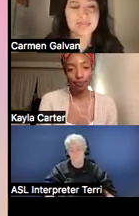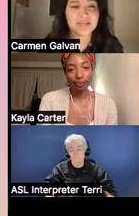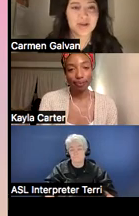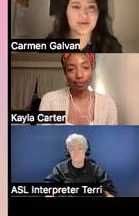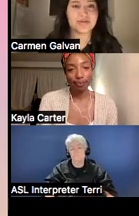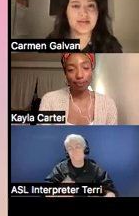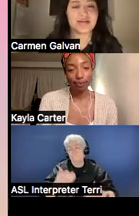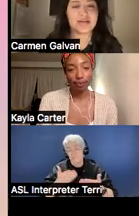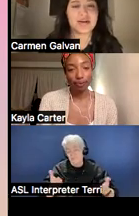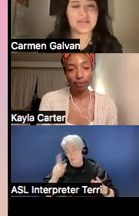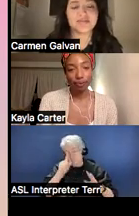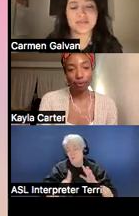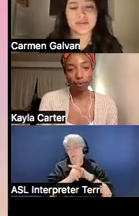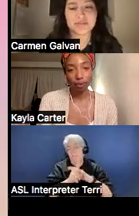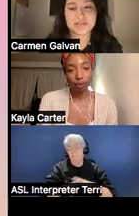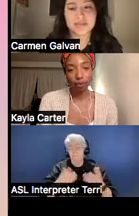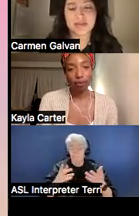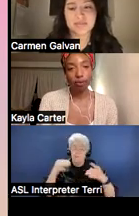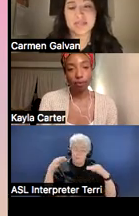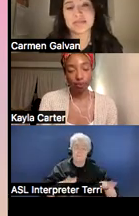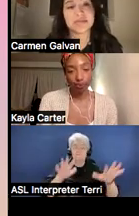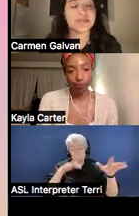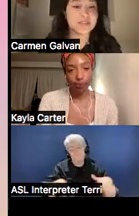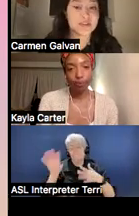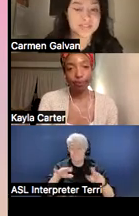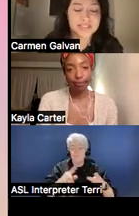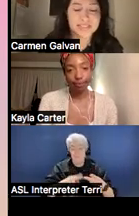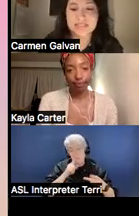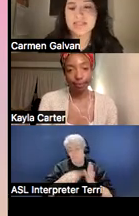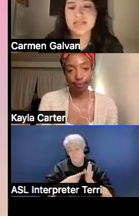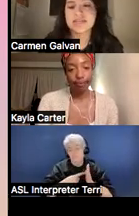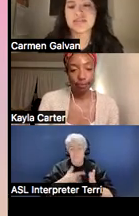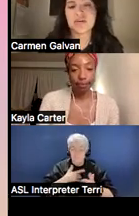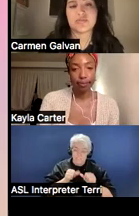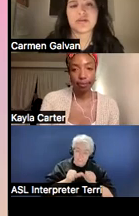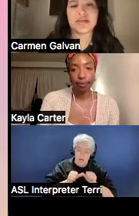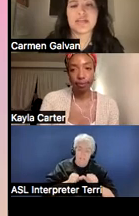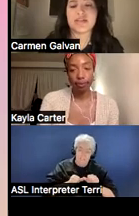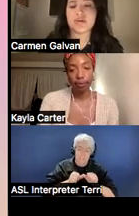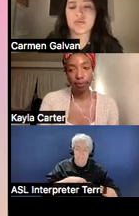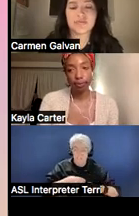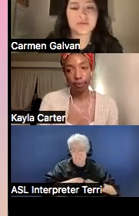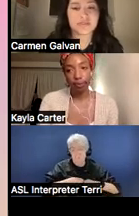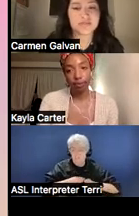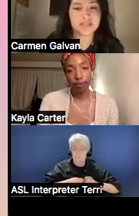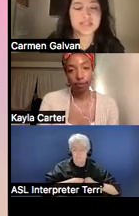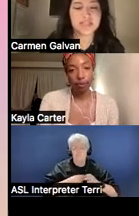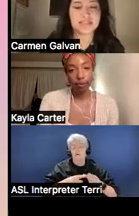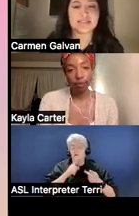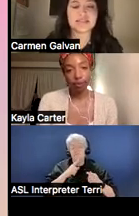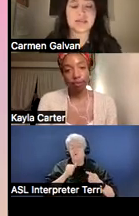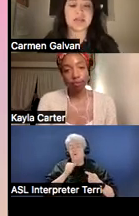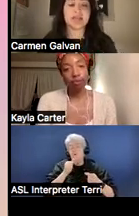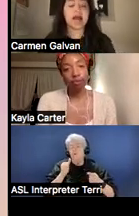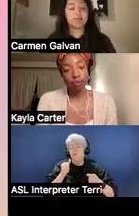Things come and go. There are ebbs and flows, and sometimes it feels constant. So I don't want folks to feel like